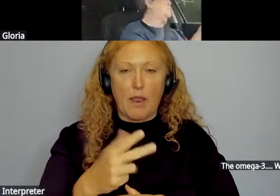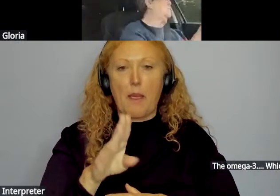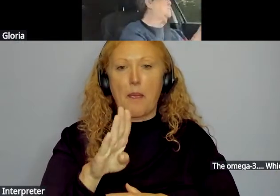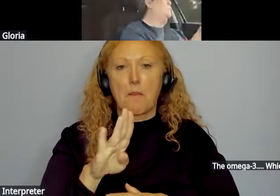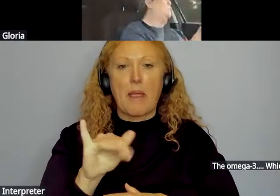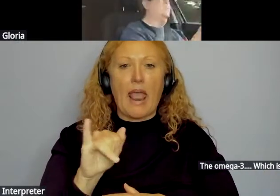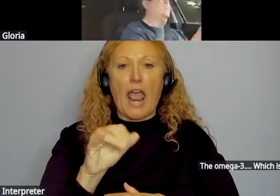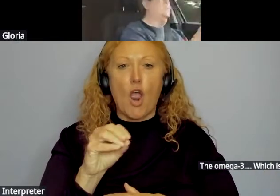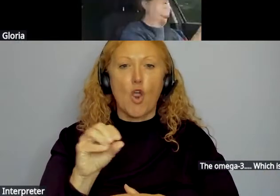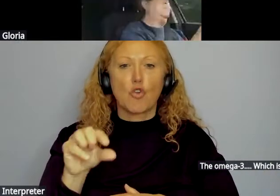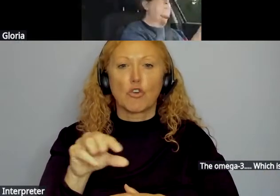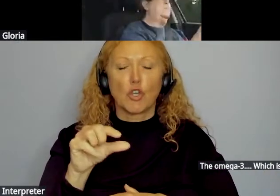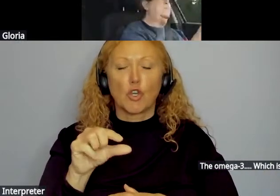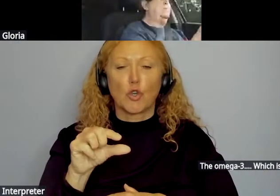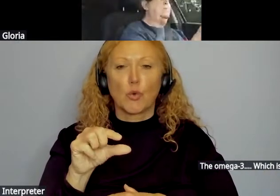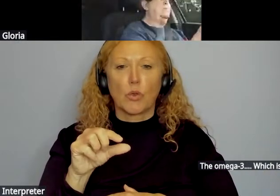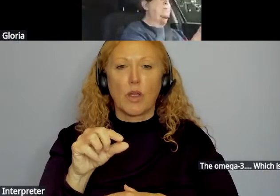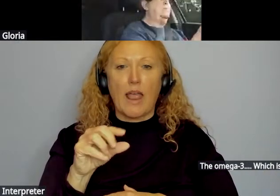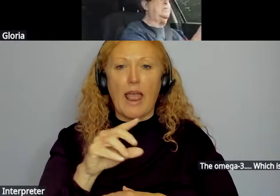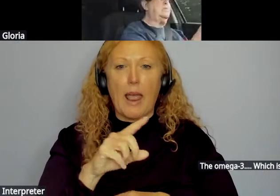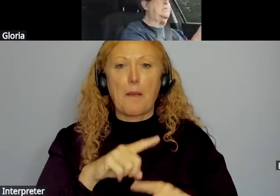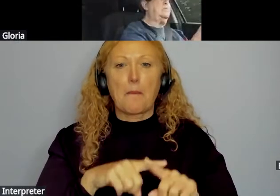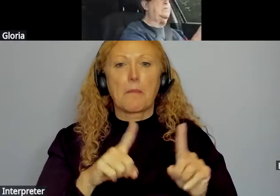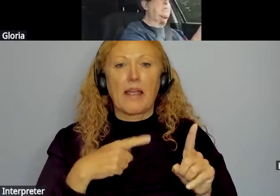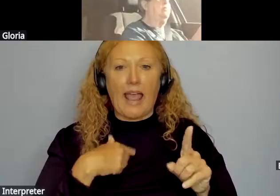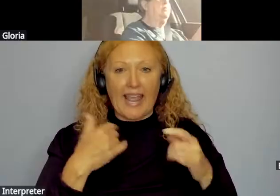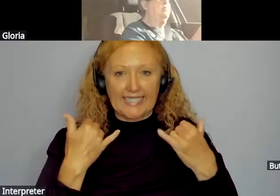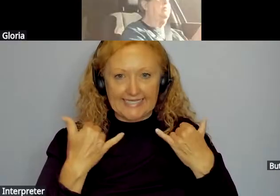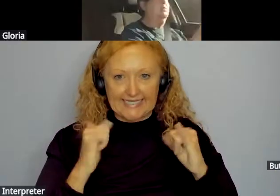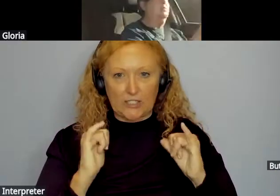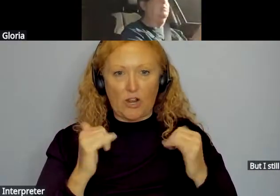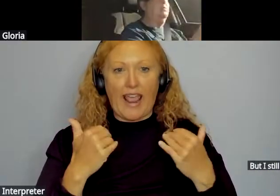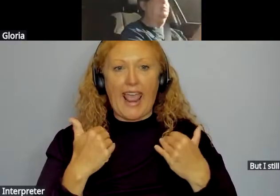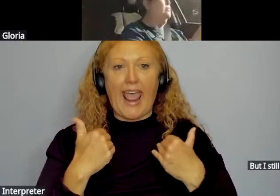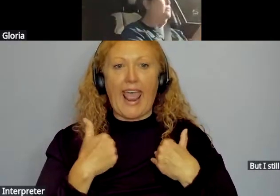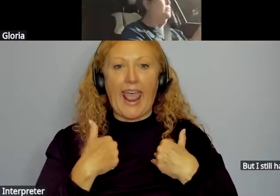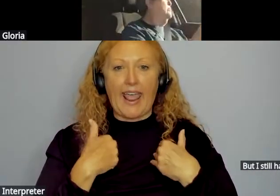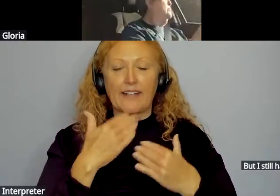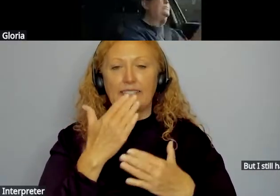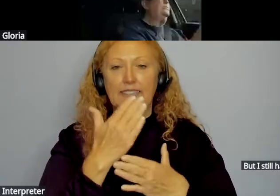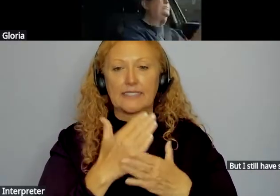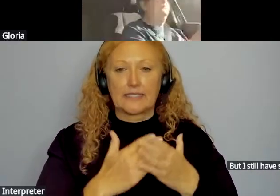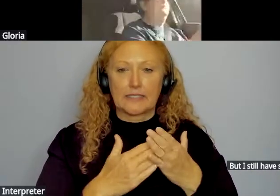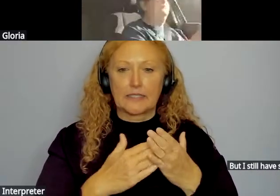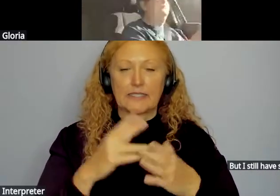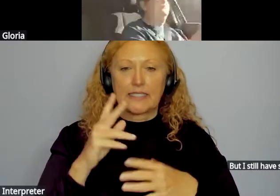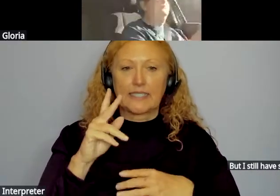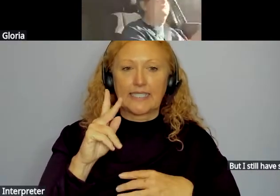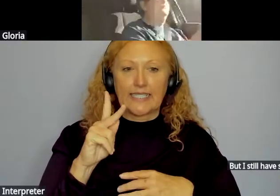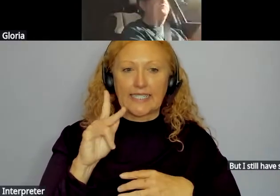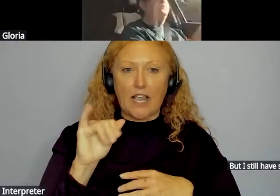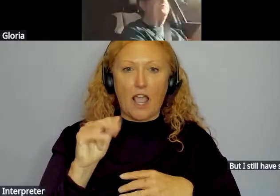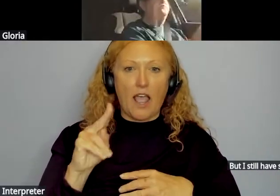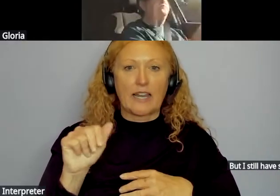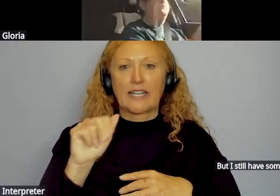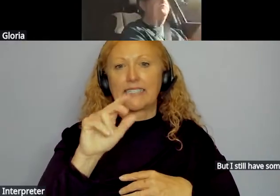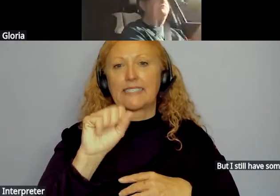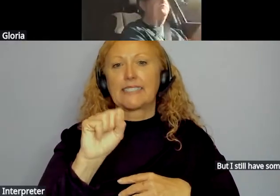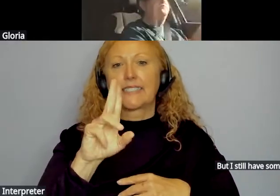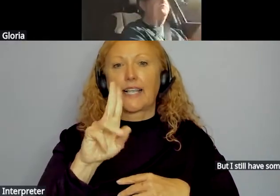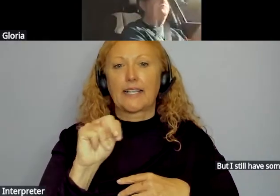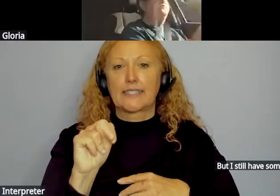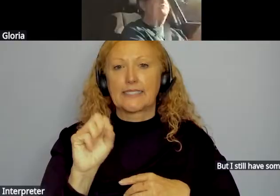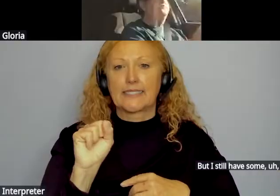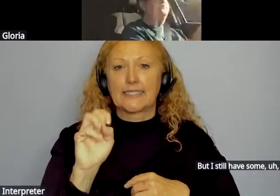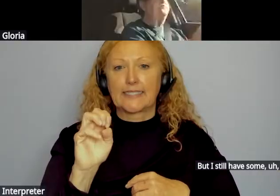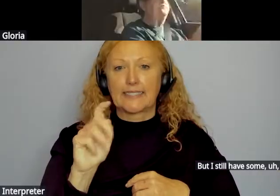BioQ, but I still have some Kiani Sunset. So I've just